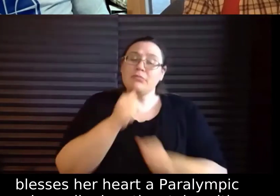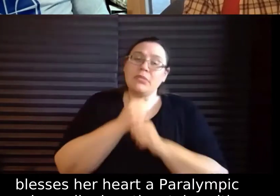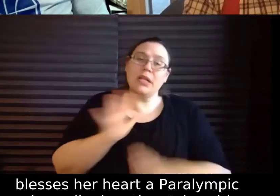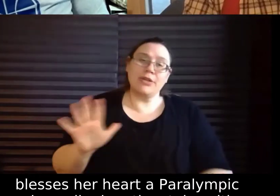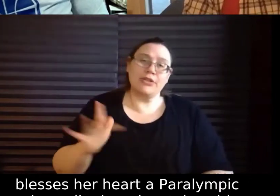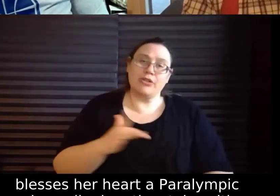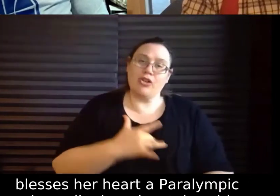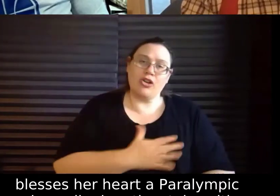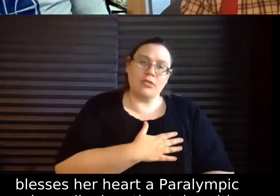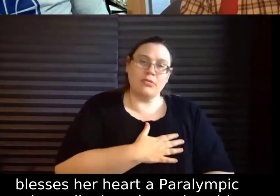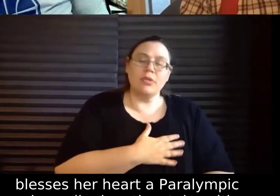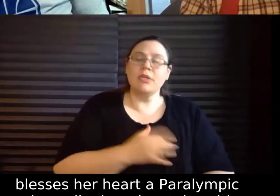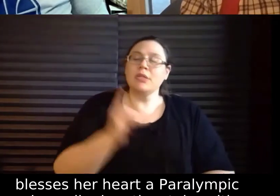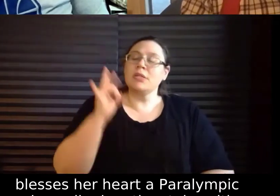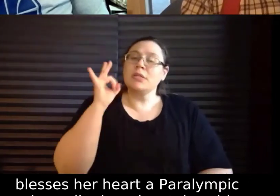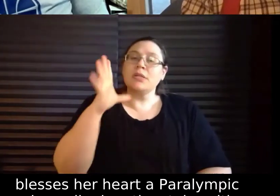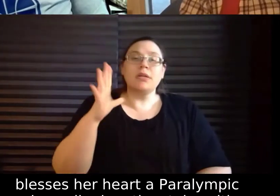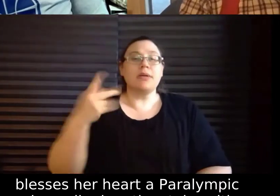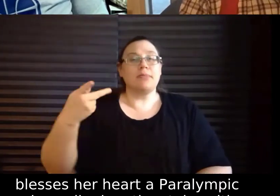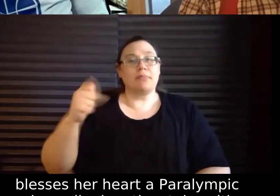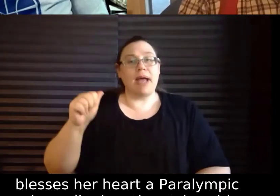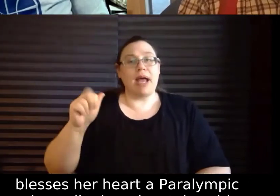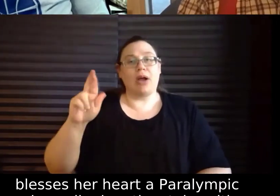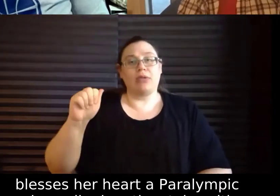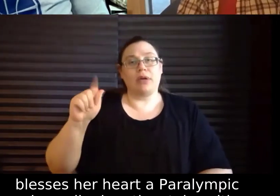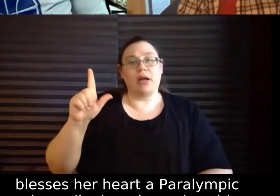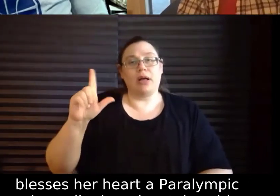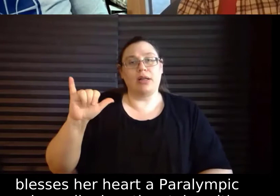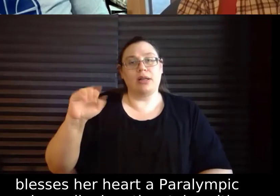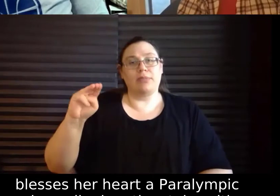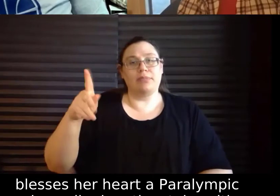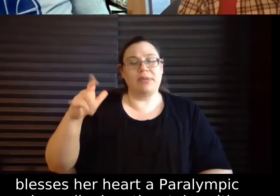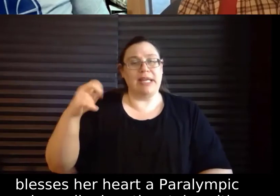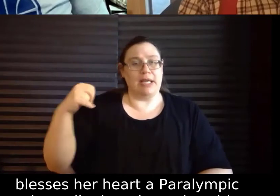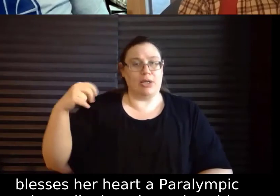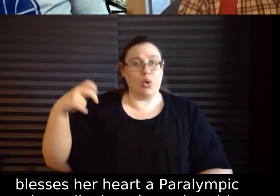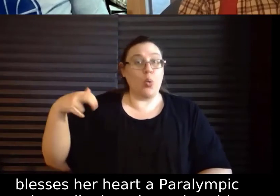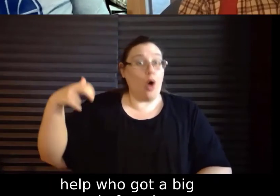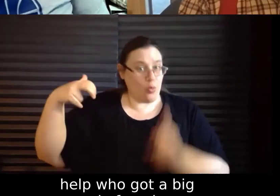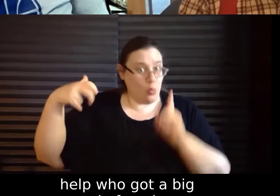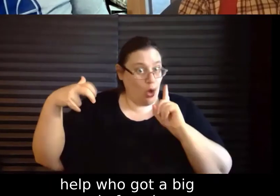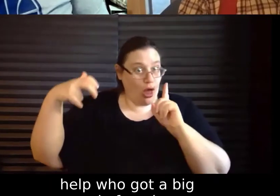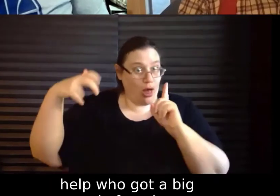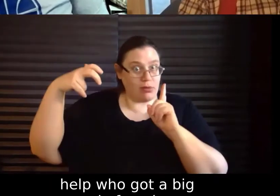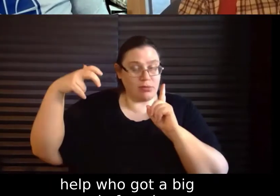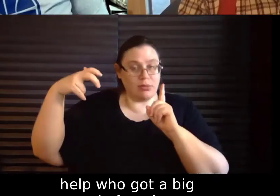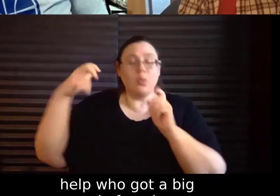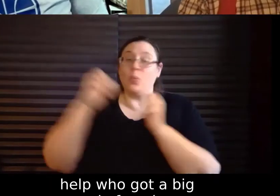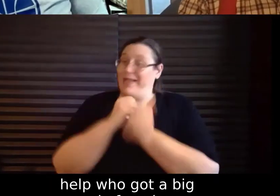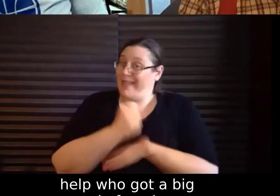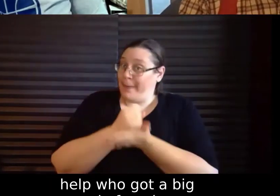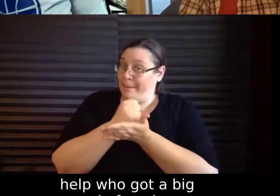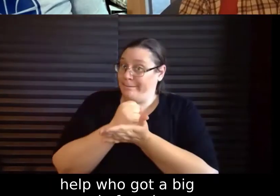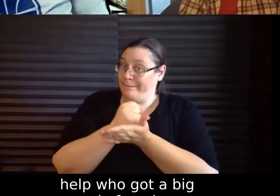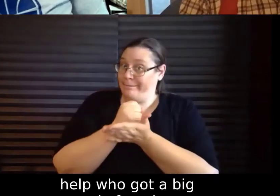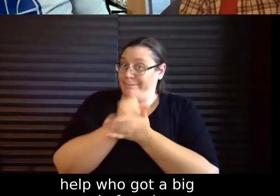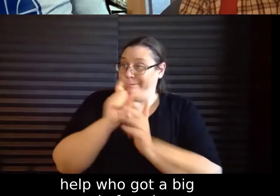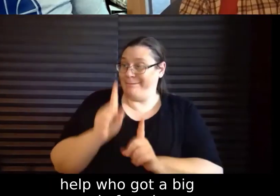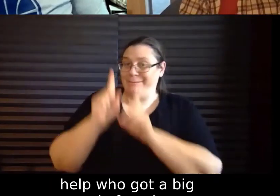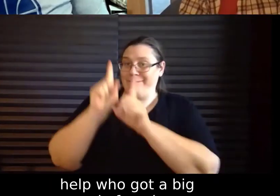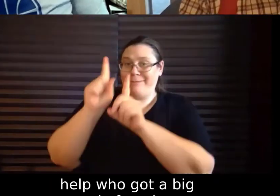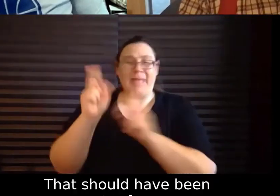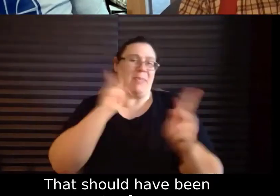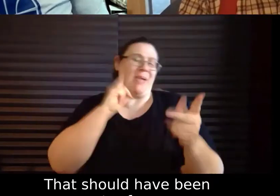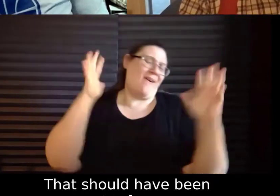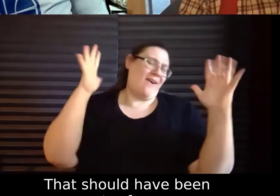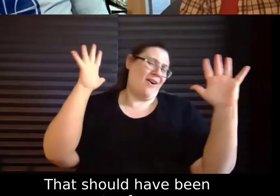was a Paralympian who walked up those stairs with help, who got a big round of